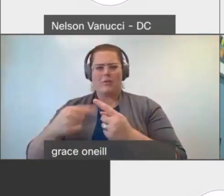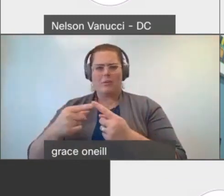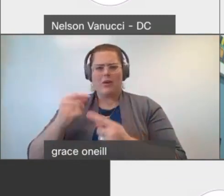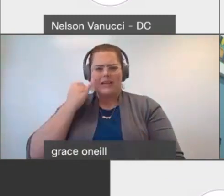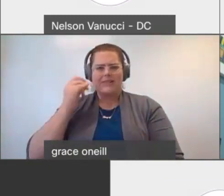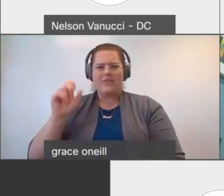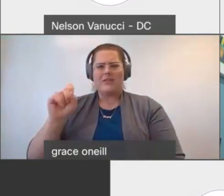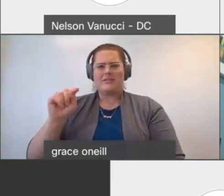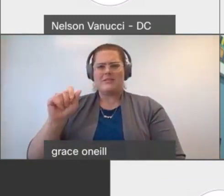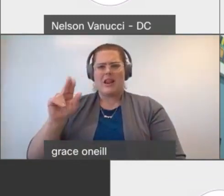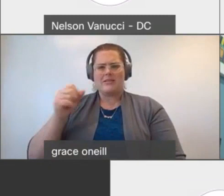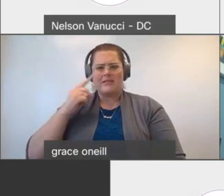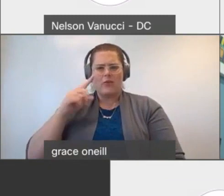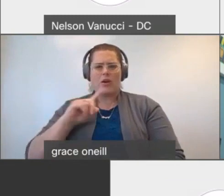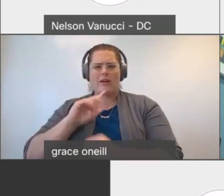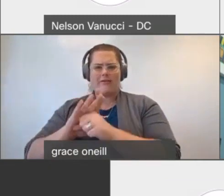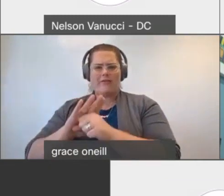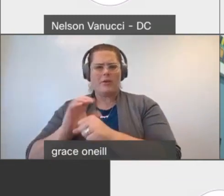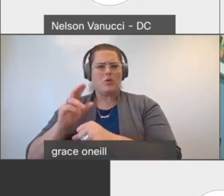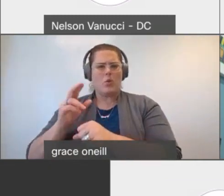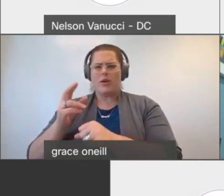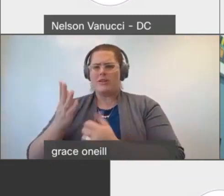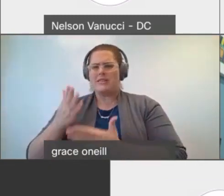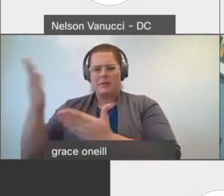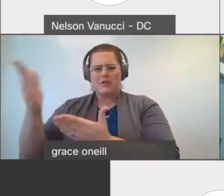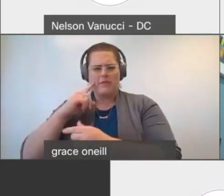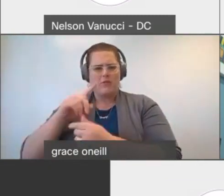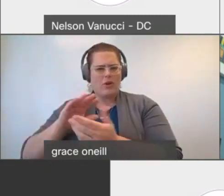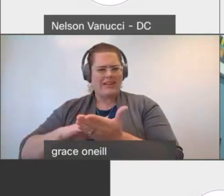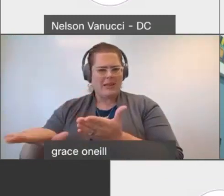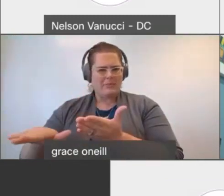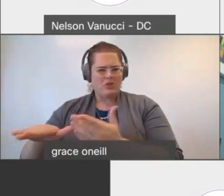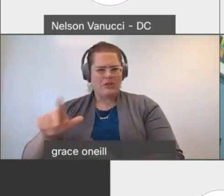for confirmation of submission for an exemption.